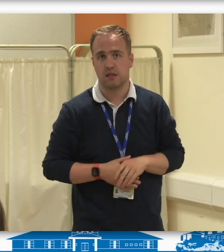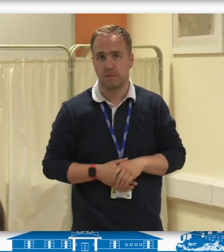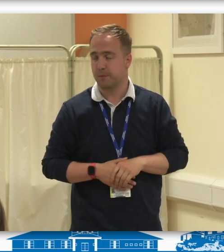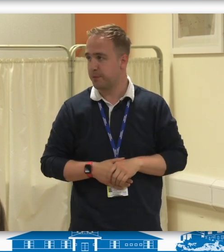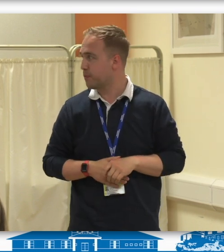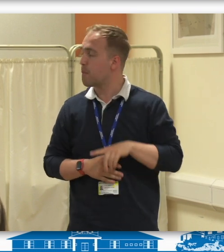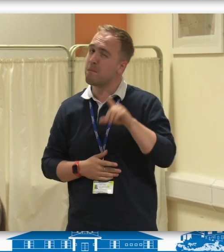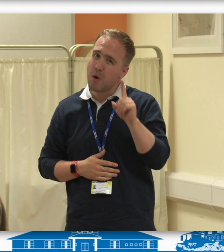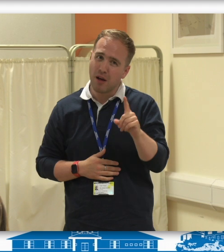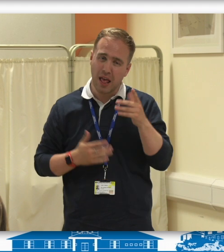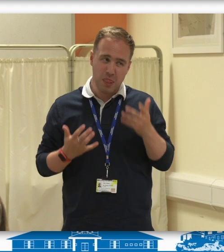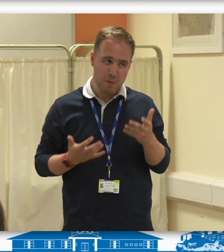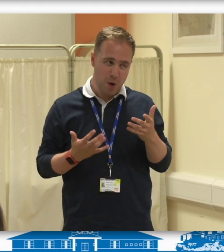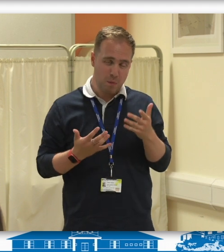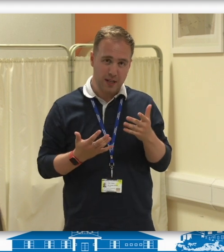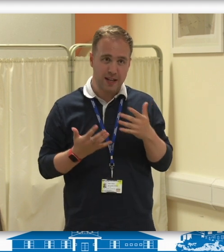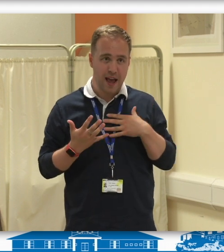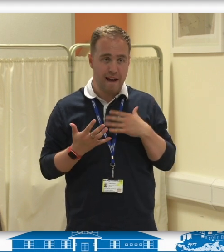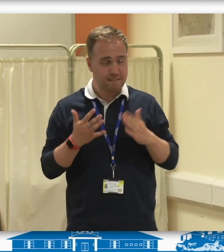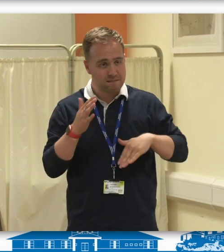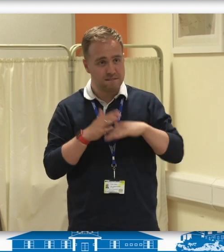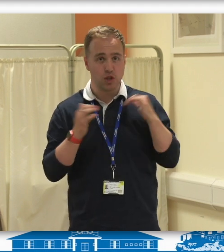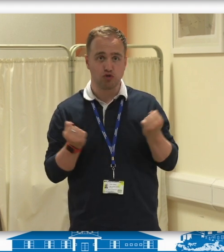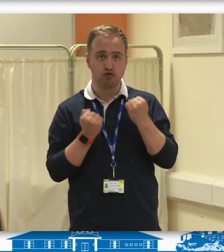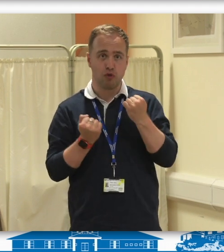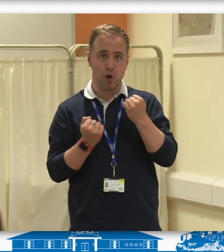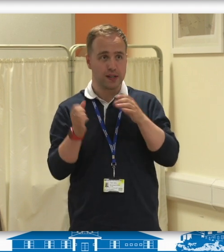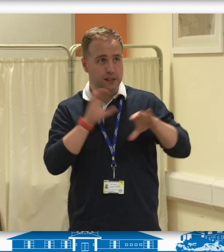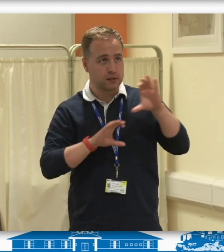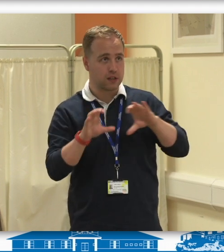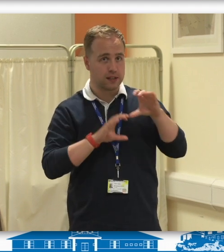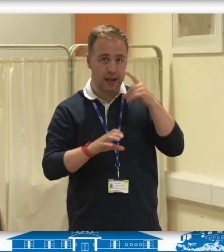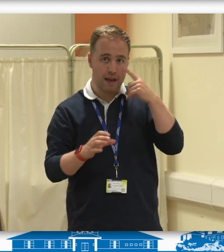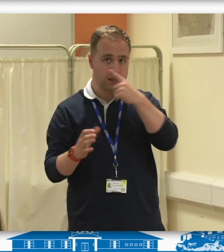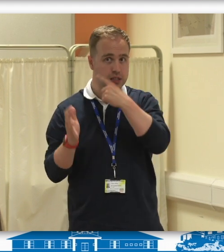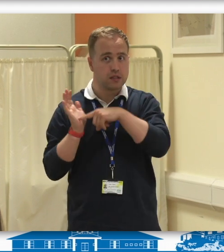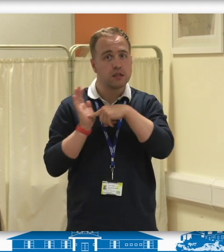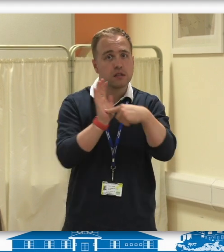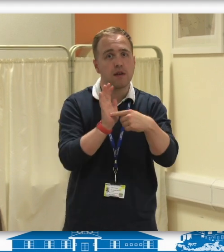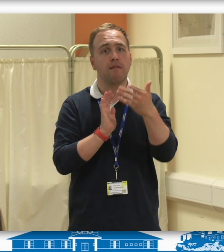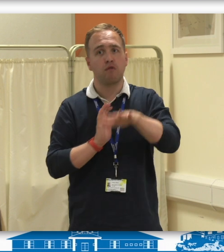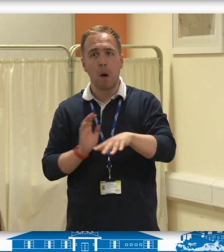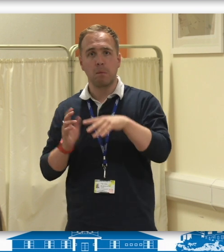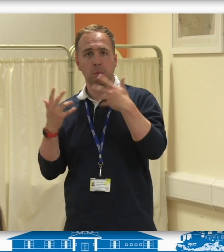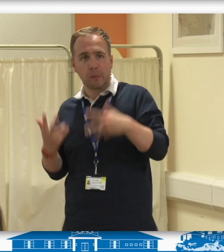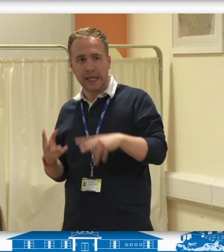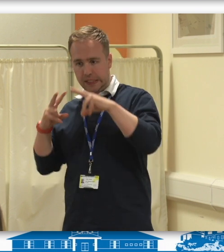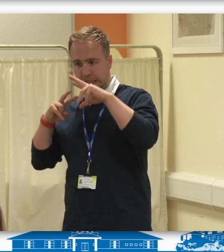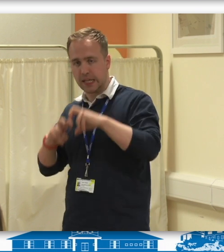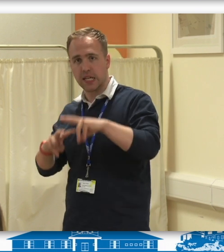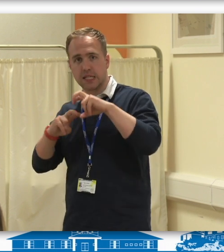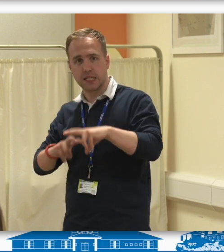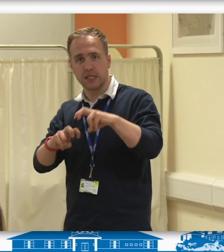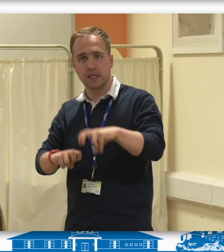However, there is now robust scientific evidence involving a variety of advanced biomedical testing procedures